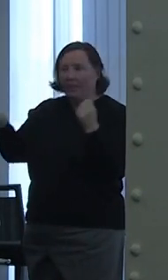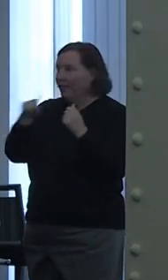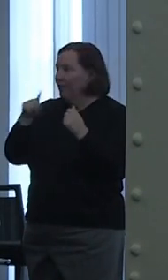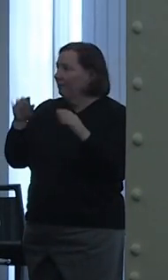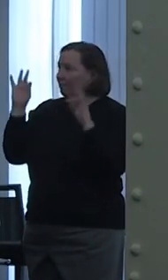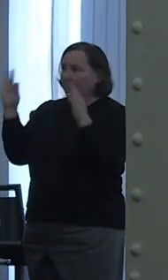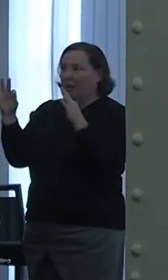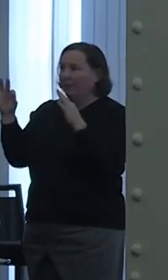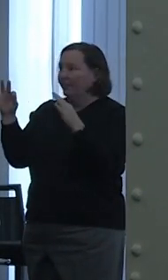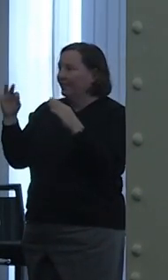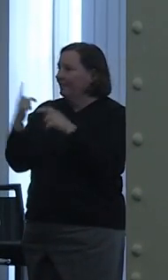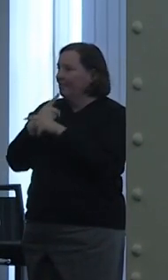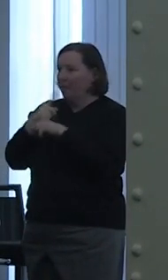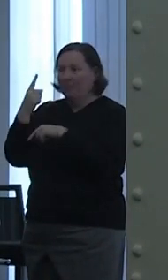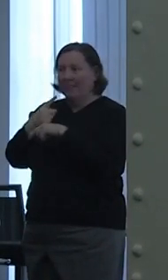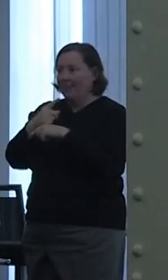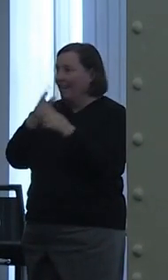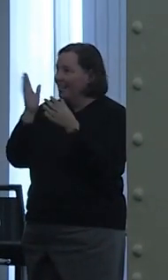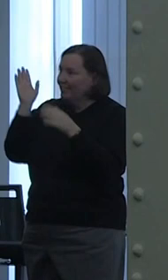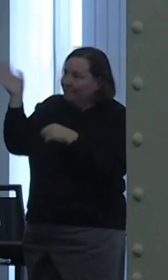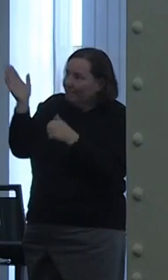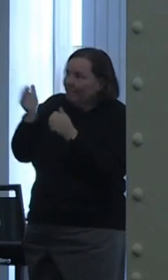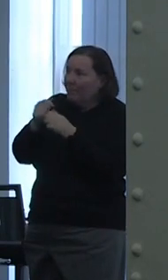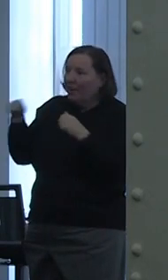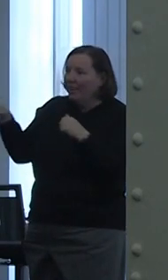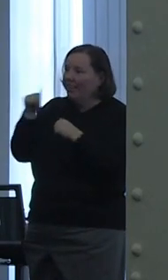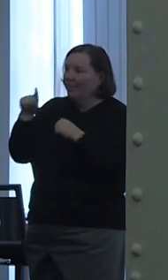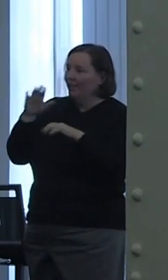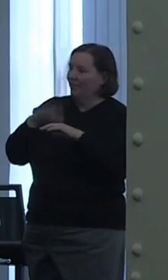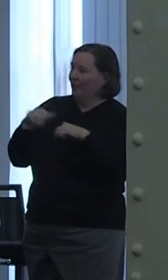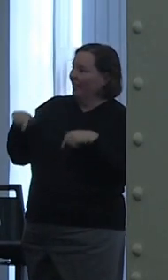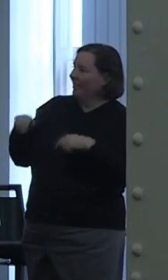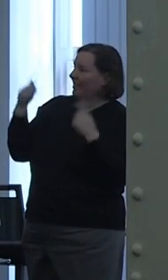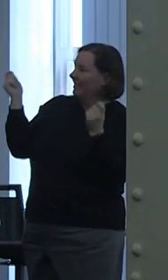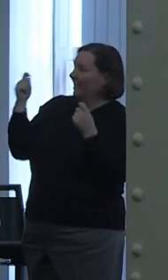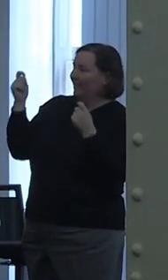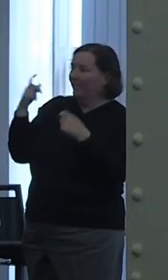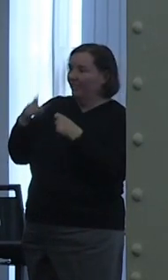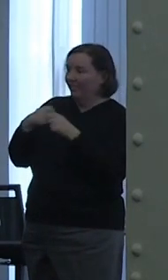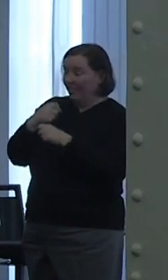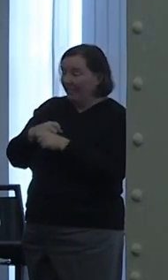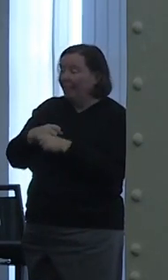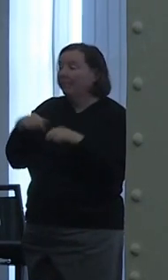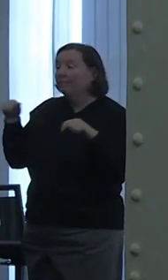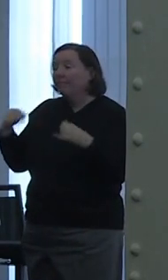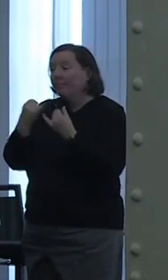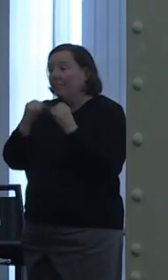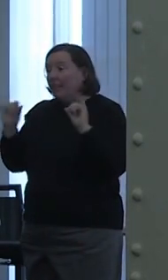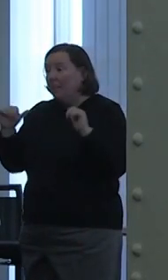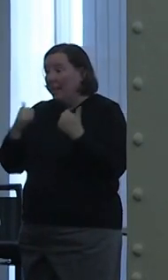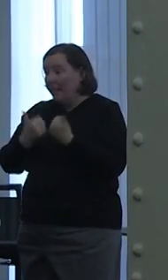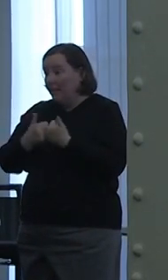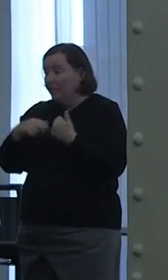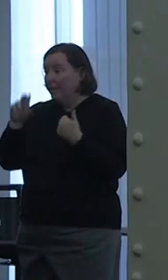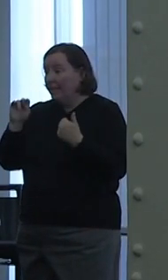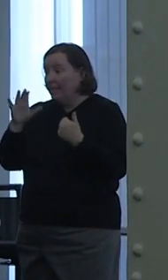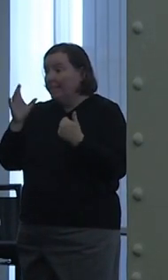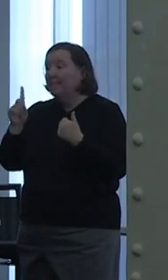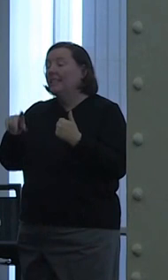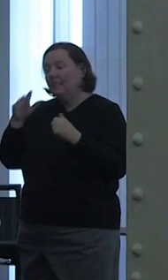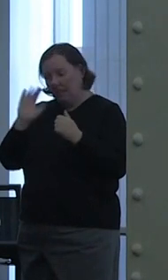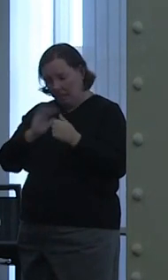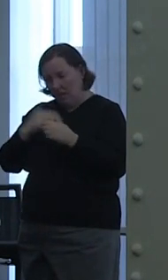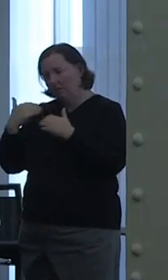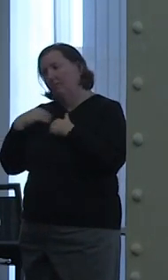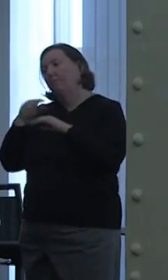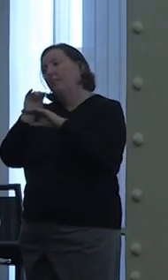appropriate for me to be than with all of you. As an independent agency, our job is advising